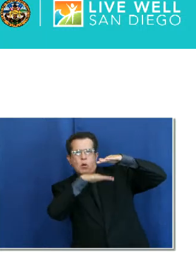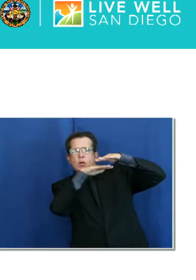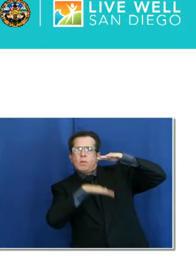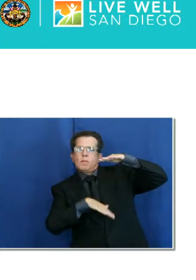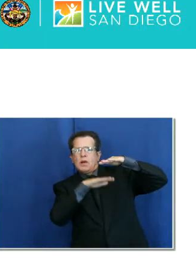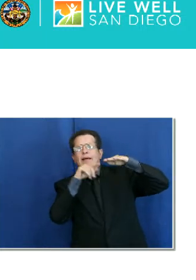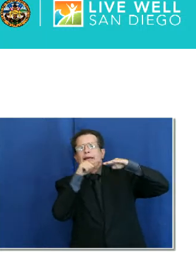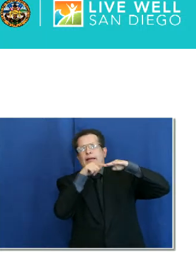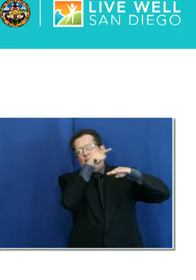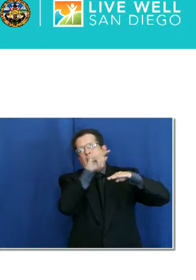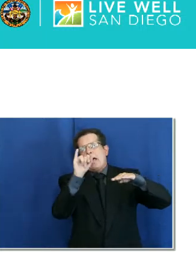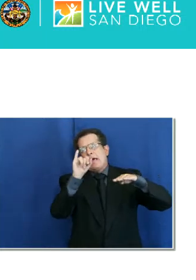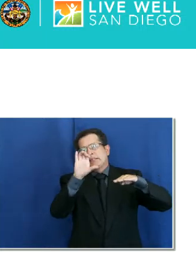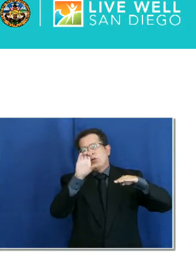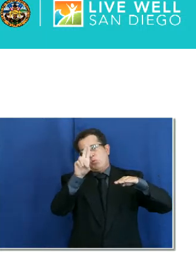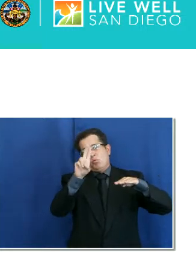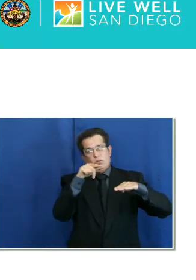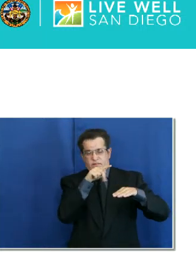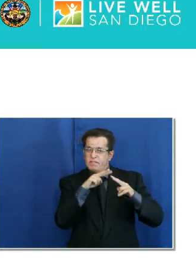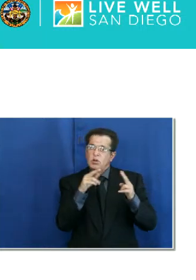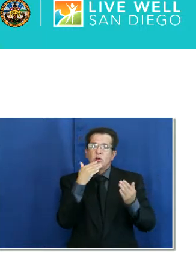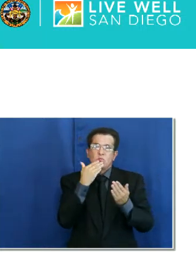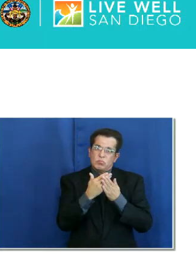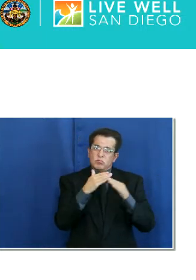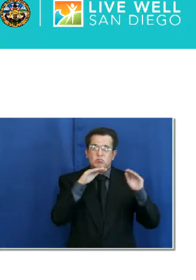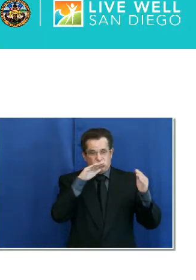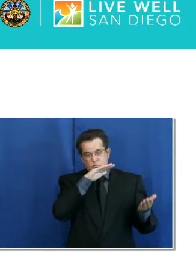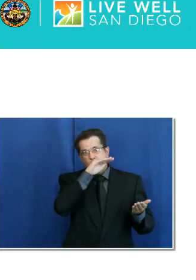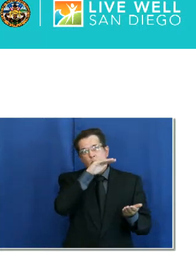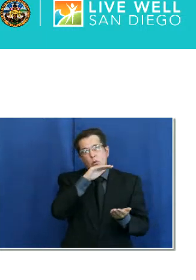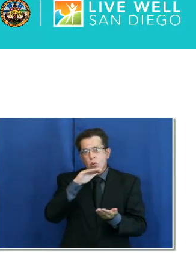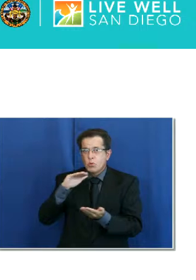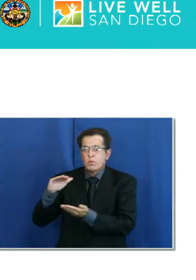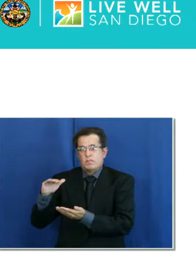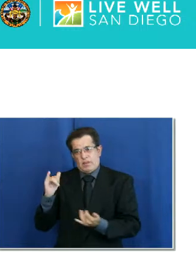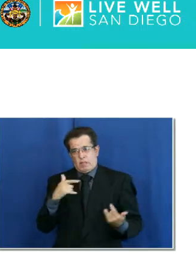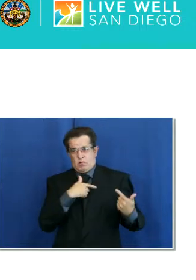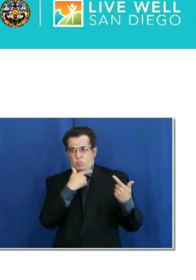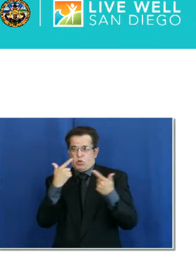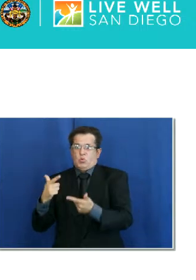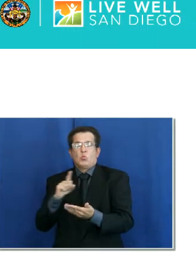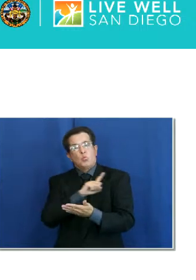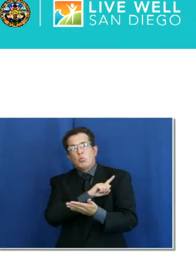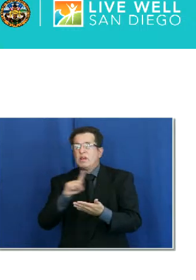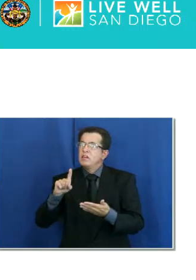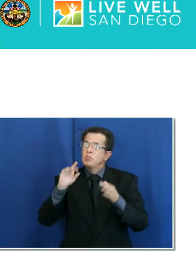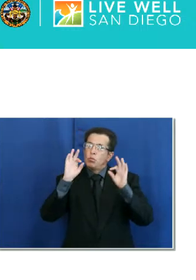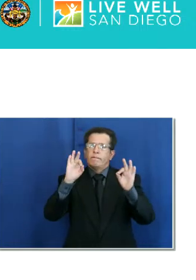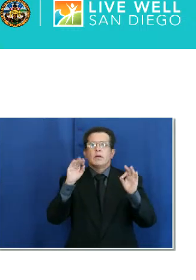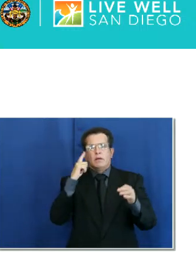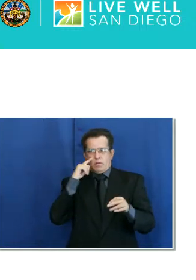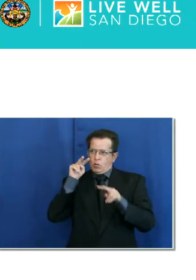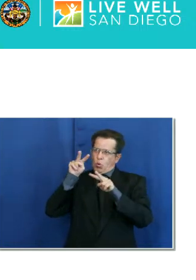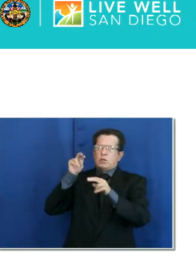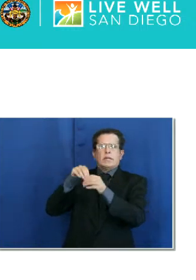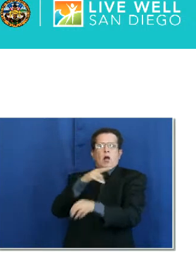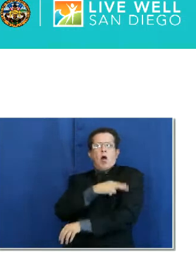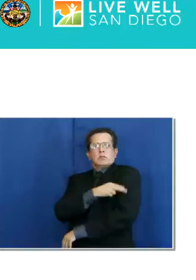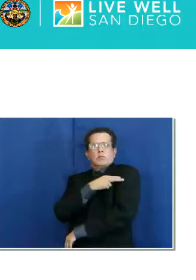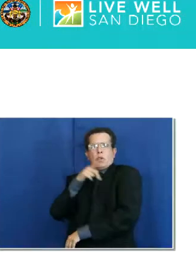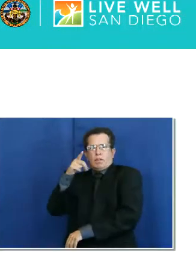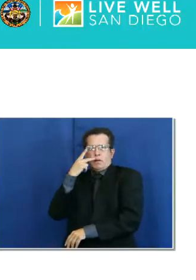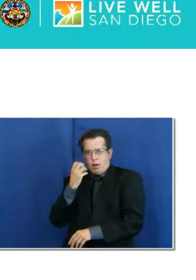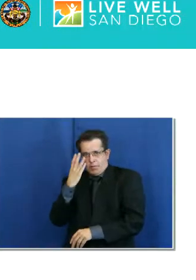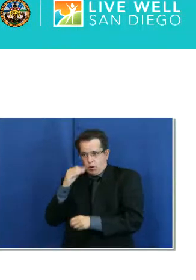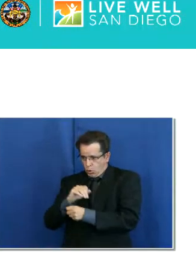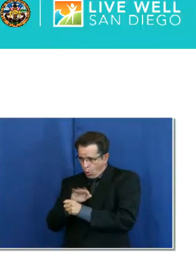just a little bit, holding relatively stable over the preceding week. In terms of our total hospital census, both COVID and